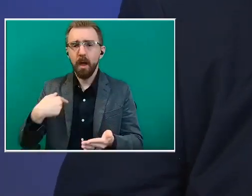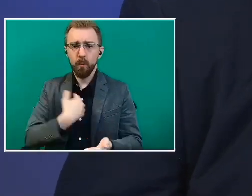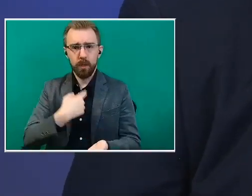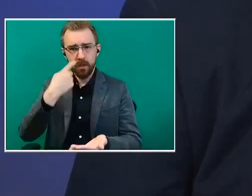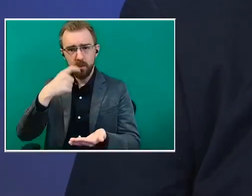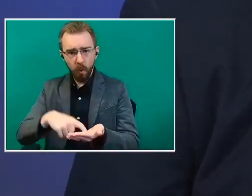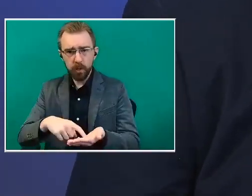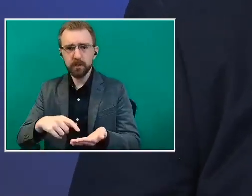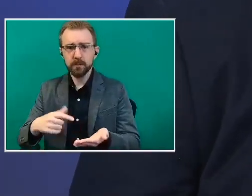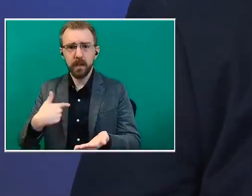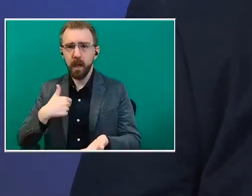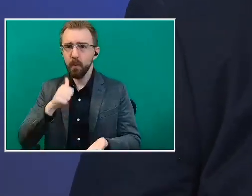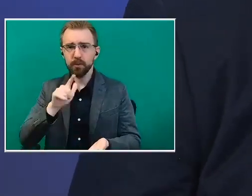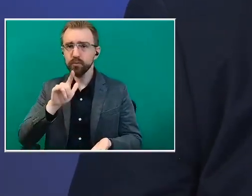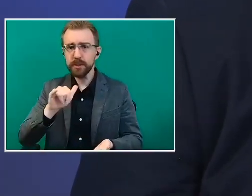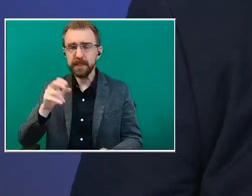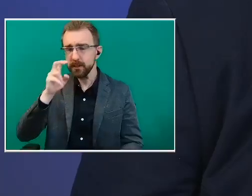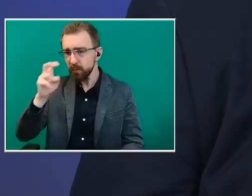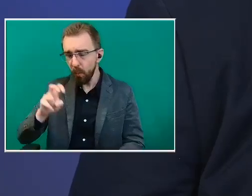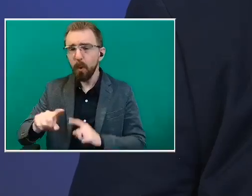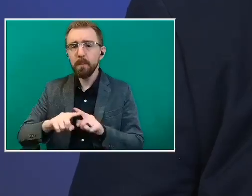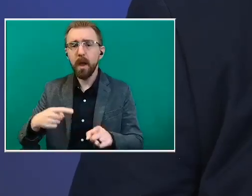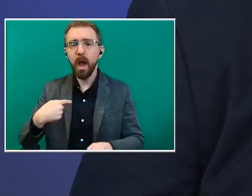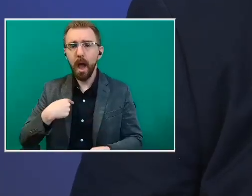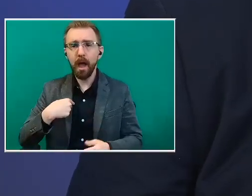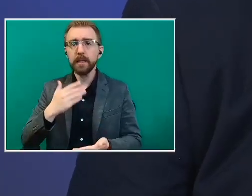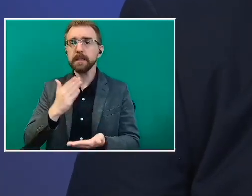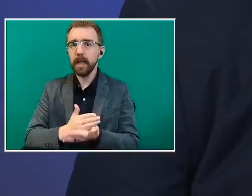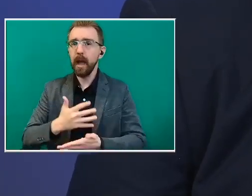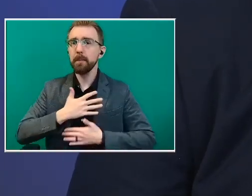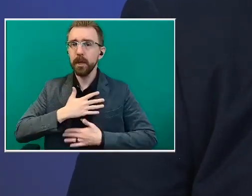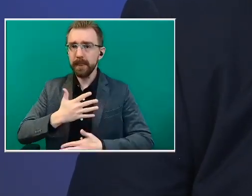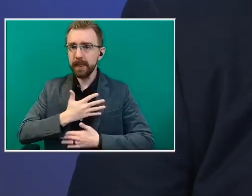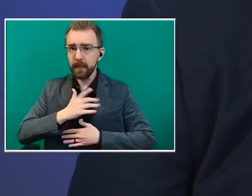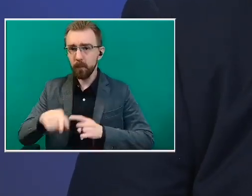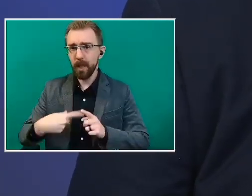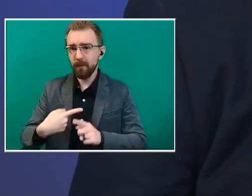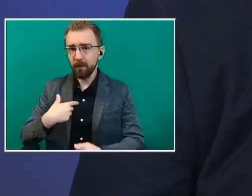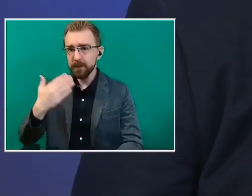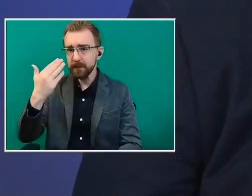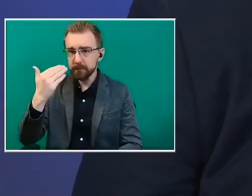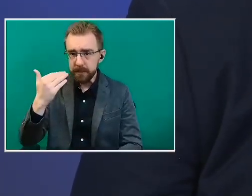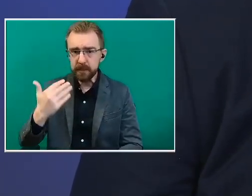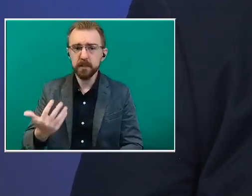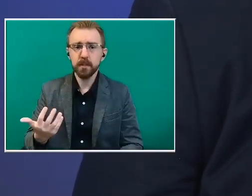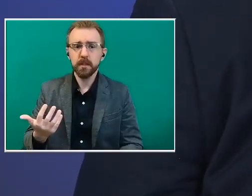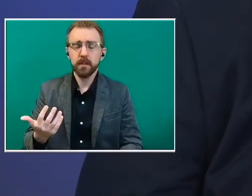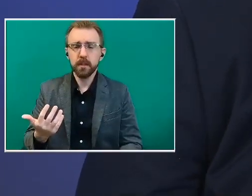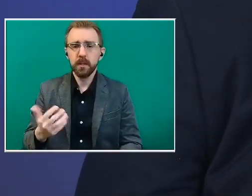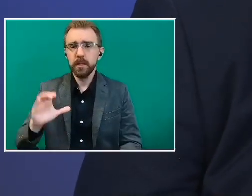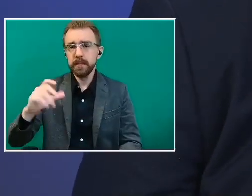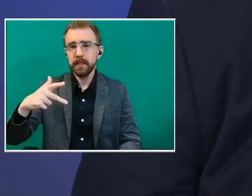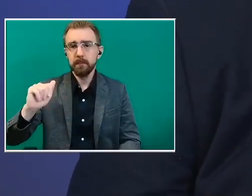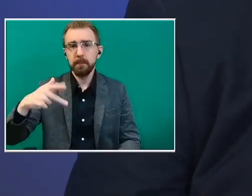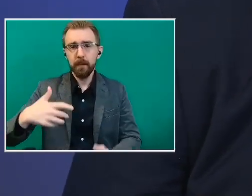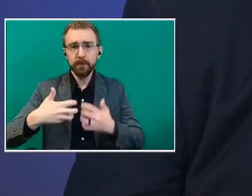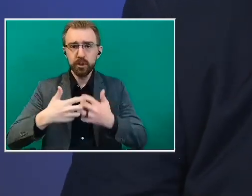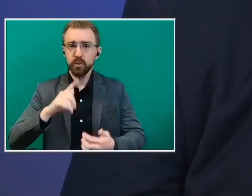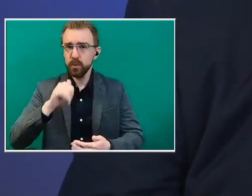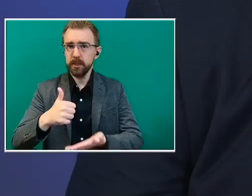really snoring, but I did stop breathing when I was sleeping. And the CPAP machine really helped with that quite a